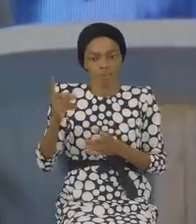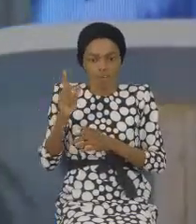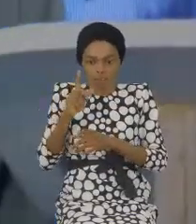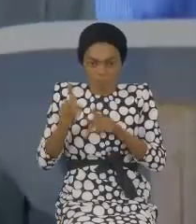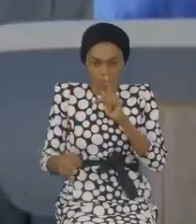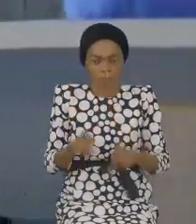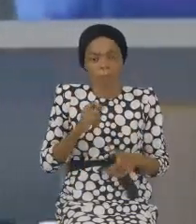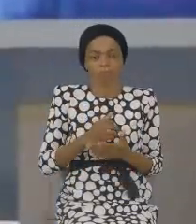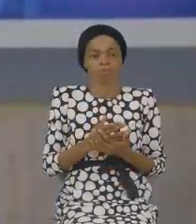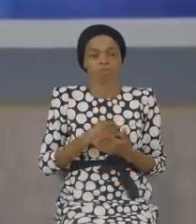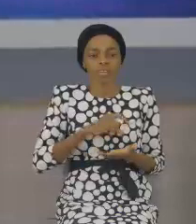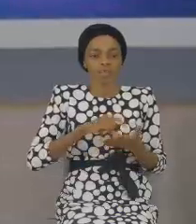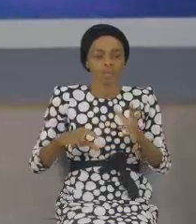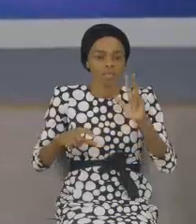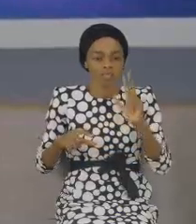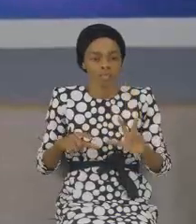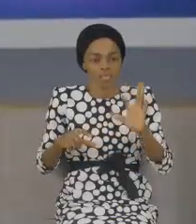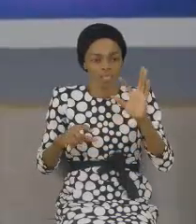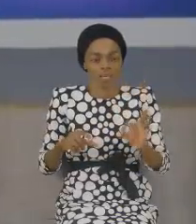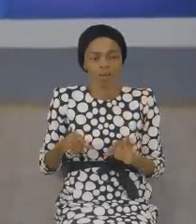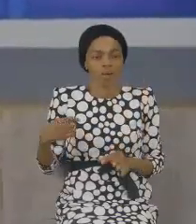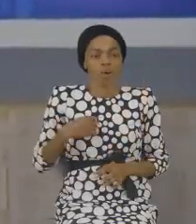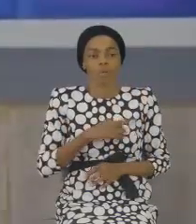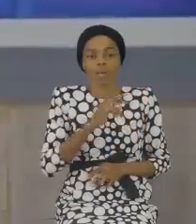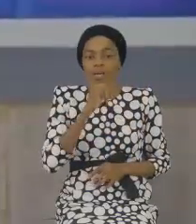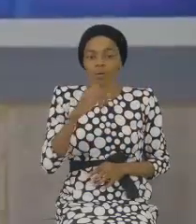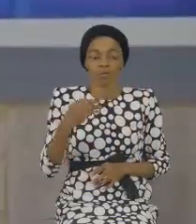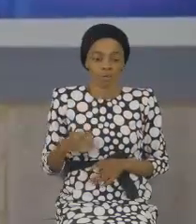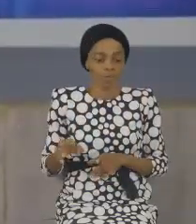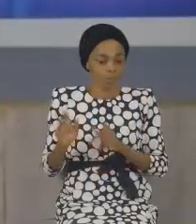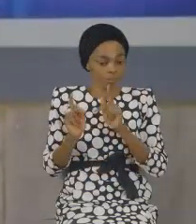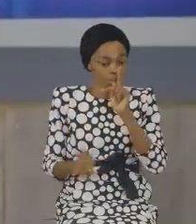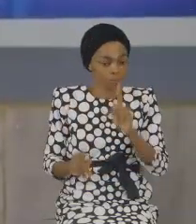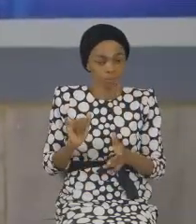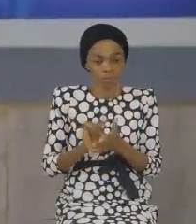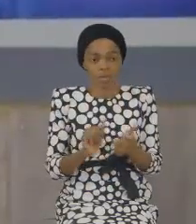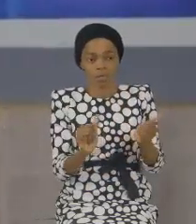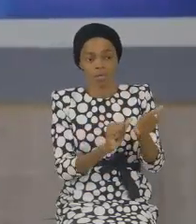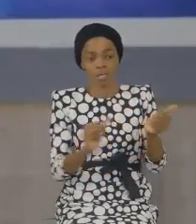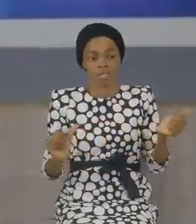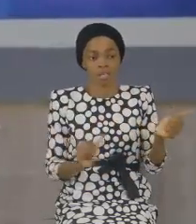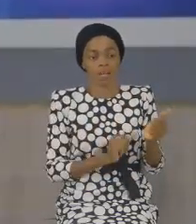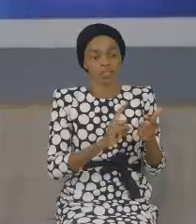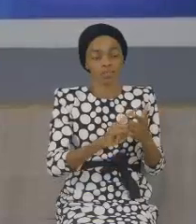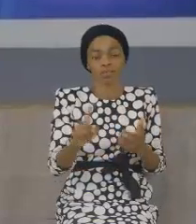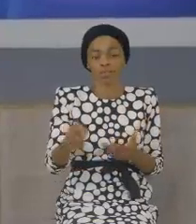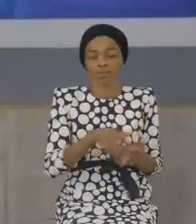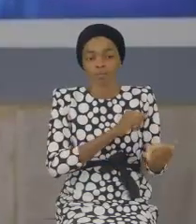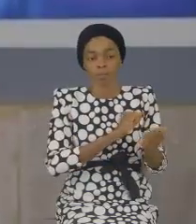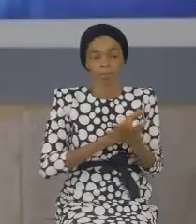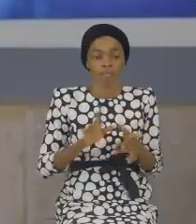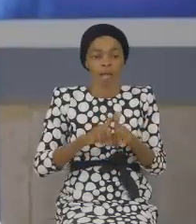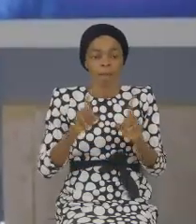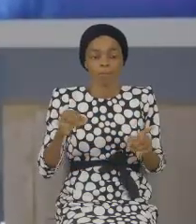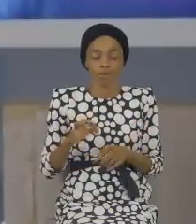39, but we are not of them who draw back unto perdition, but of them